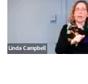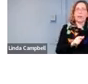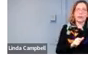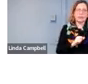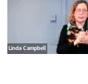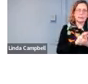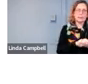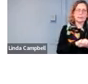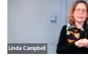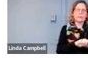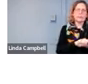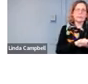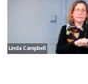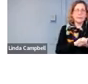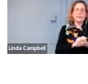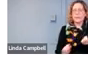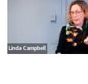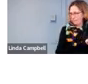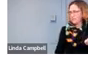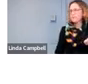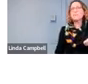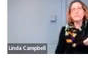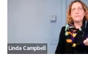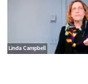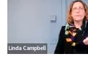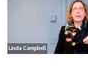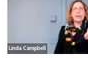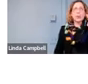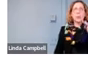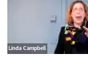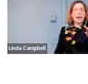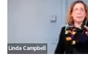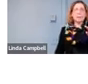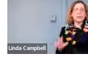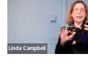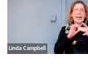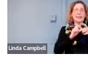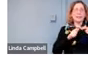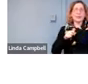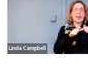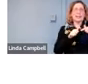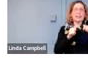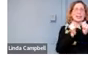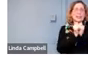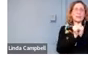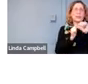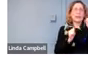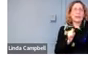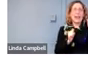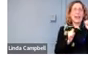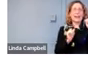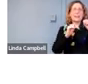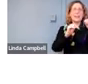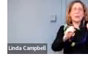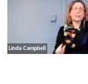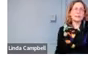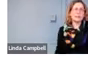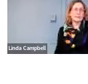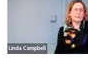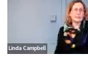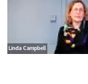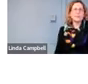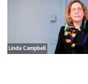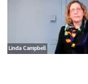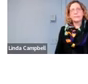Canal in Niagara Falls area was our first landmark indicated here. So when you connect the Great Lakes with the